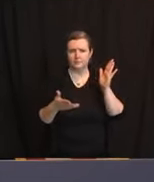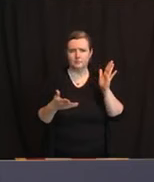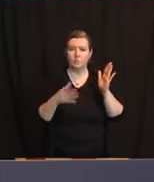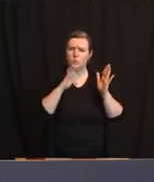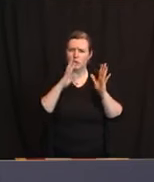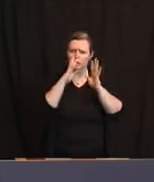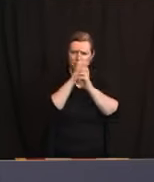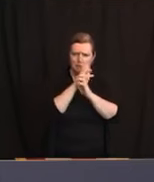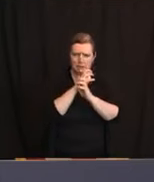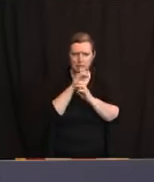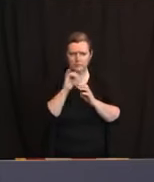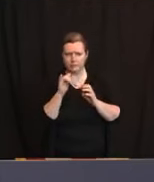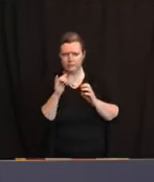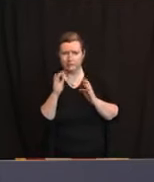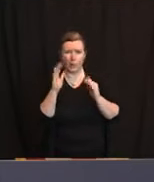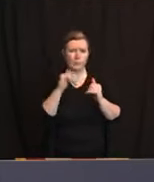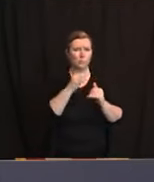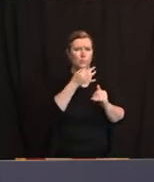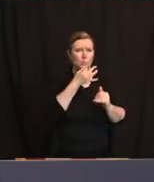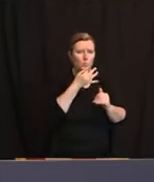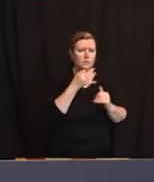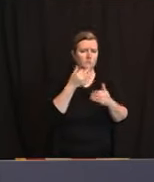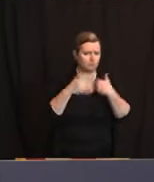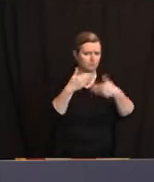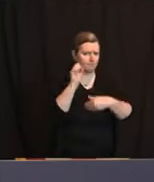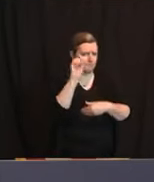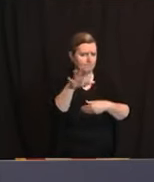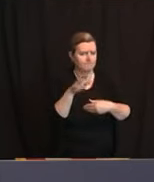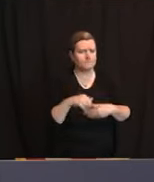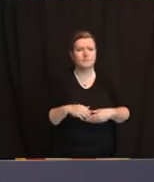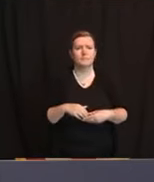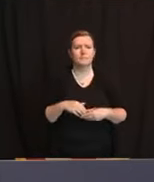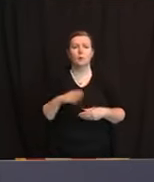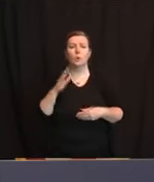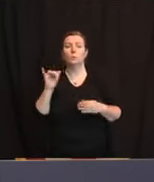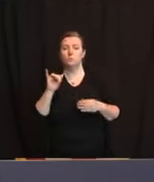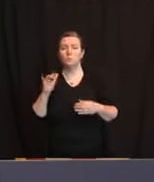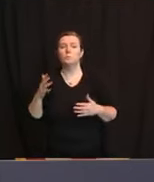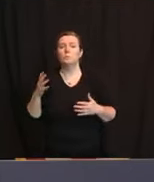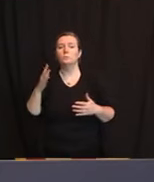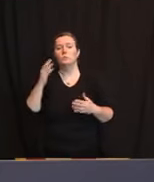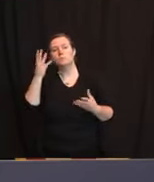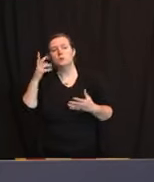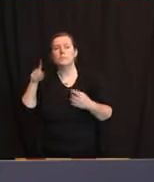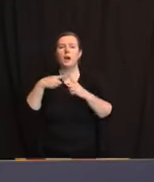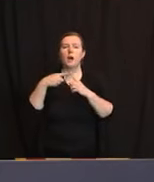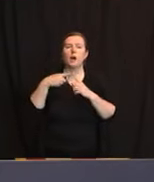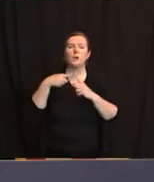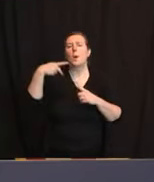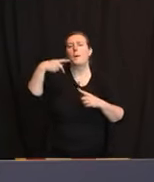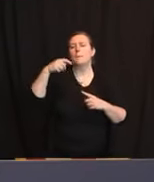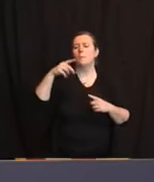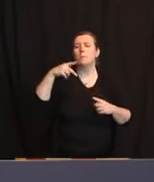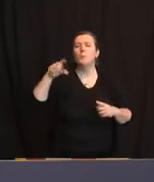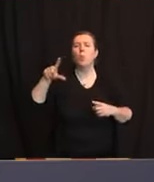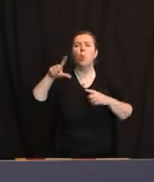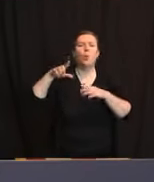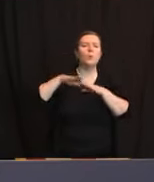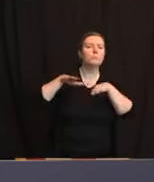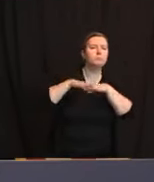We are still, I mentioned earlier today, we're going to have some pool and charter fishing guidance as well. I hope all of that